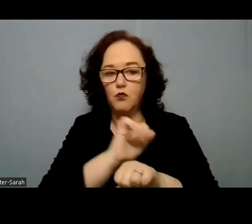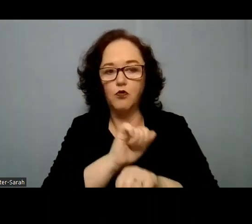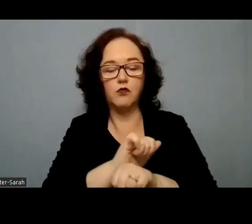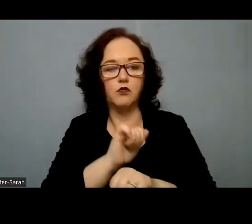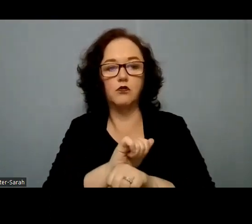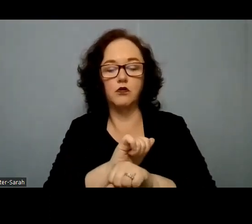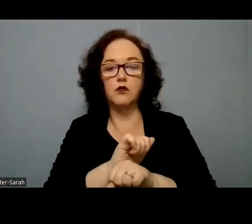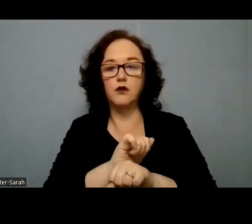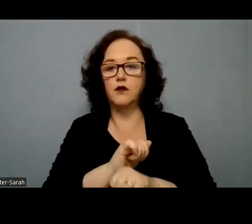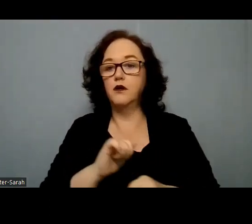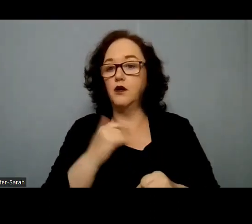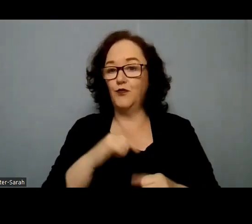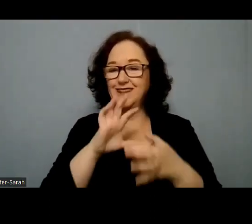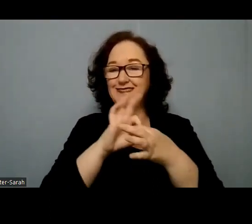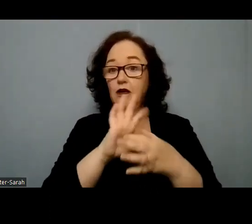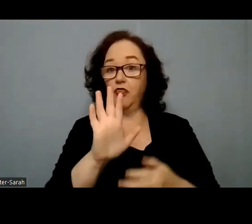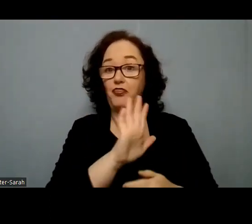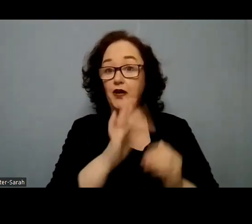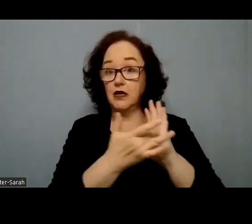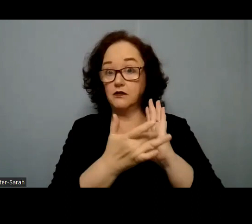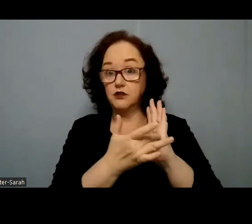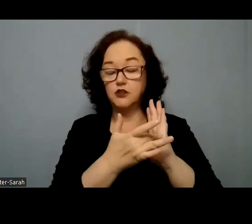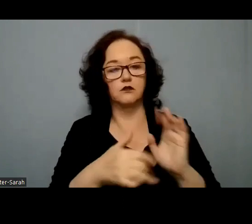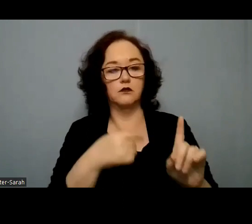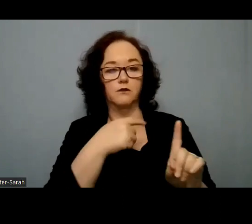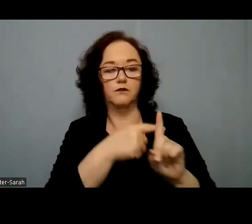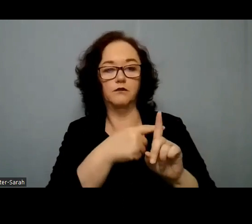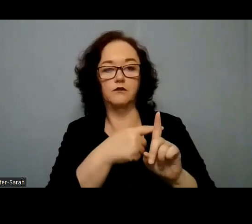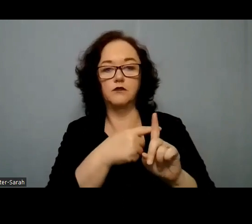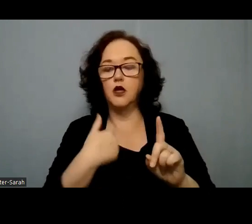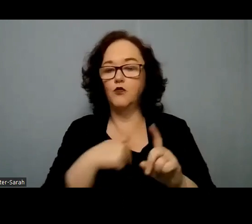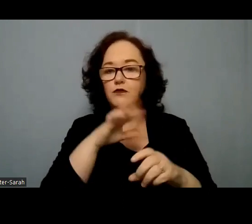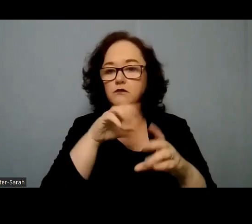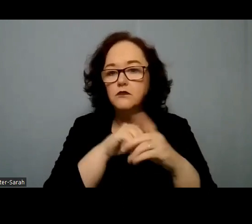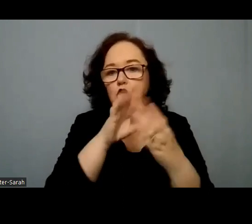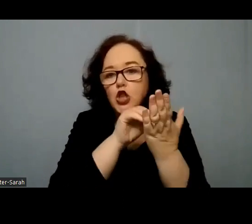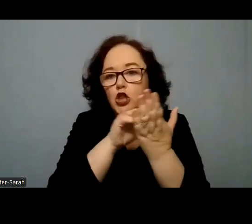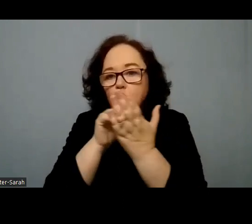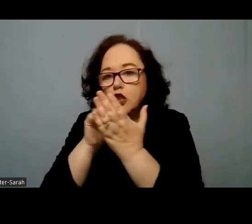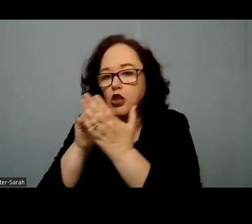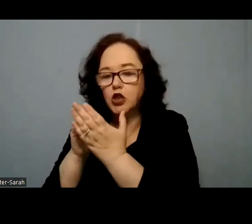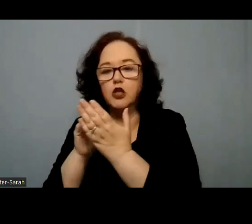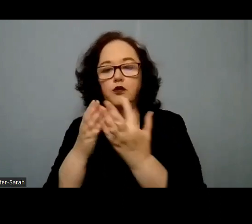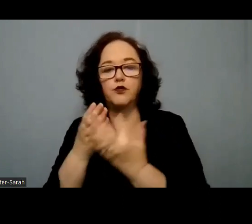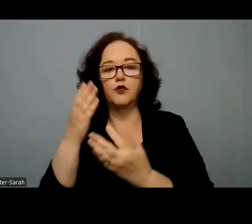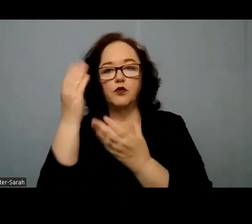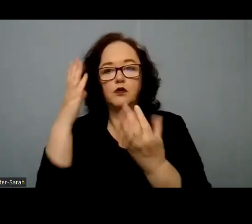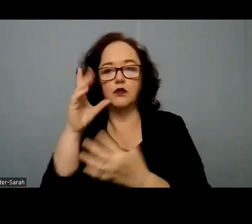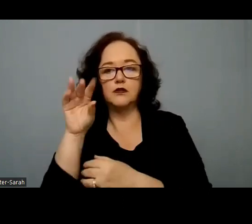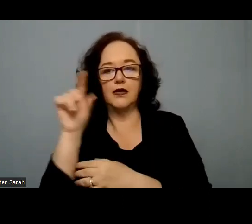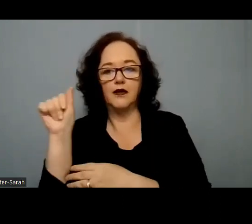through technology, but that we are joined and learning through data. This is a presentation of data